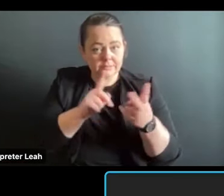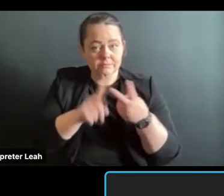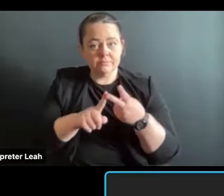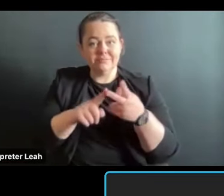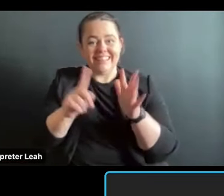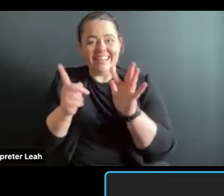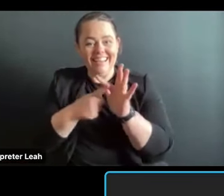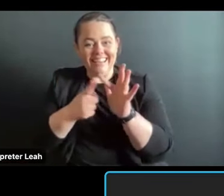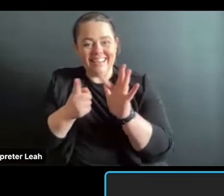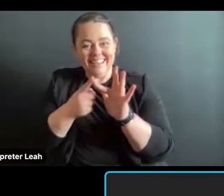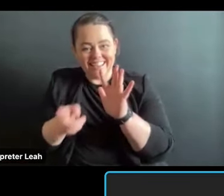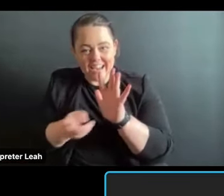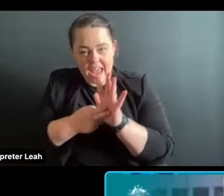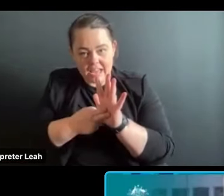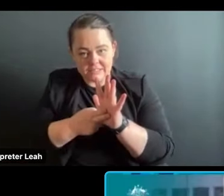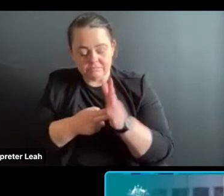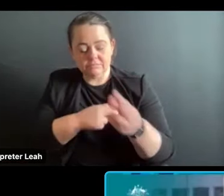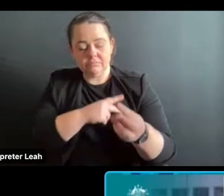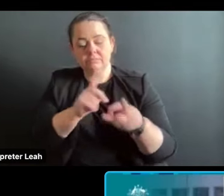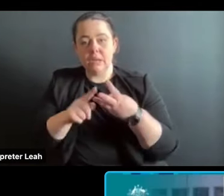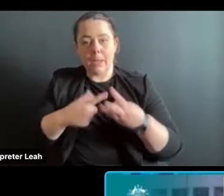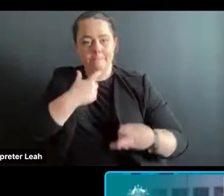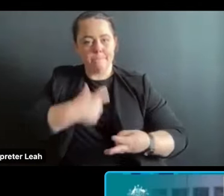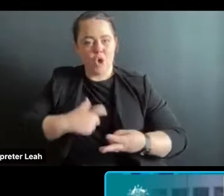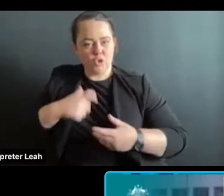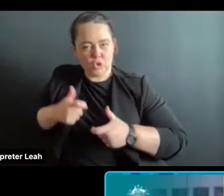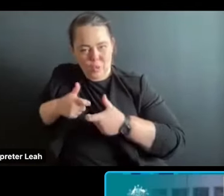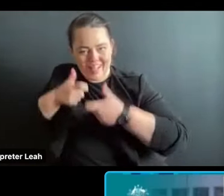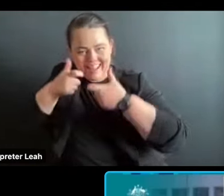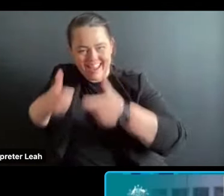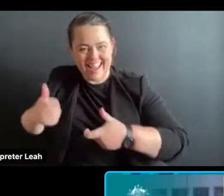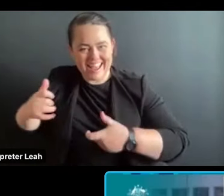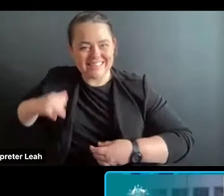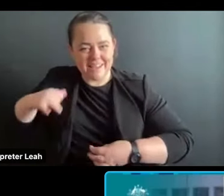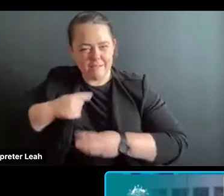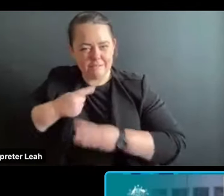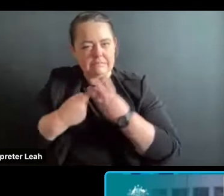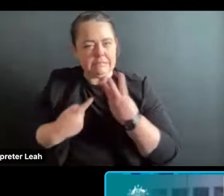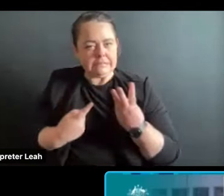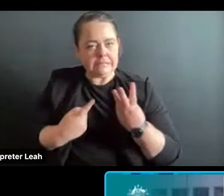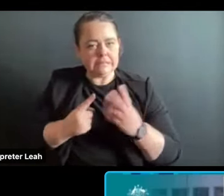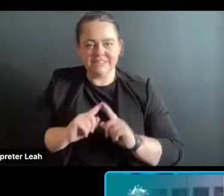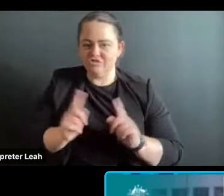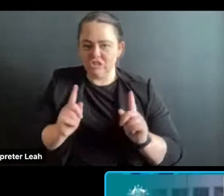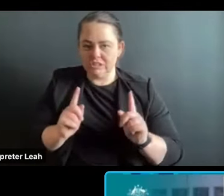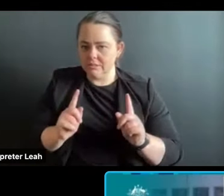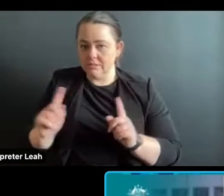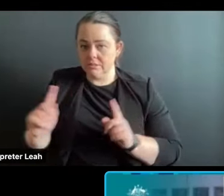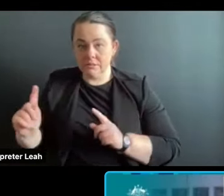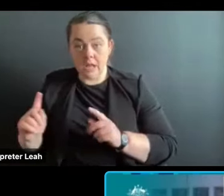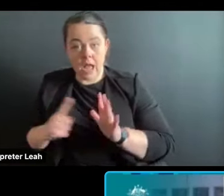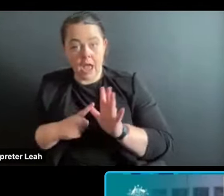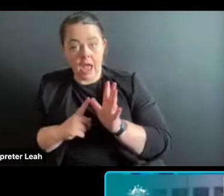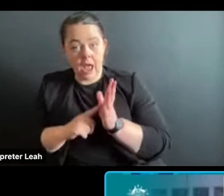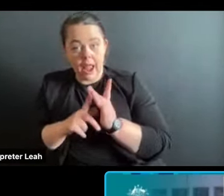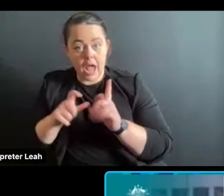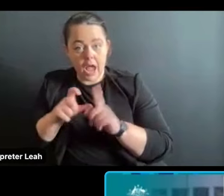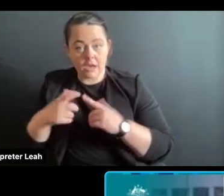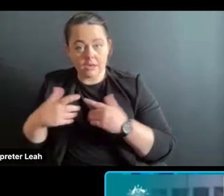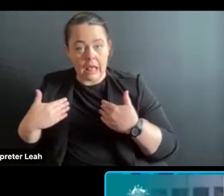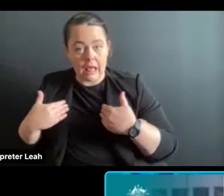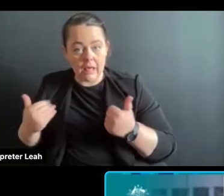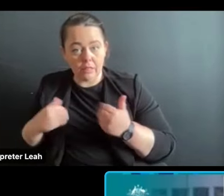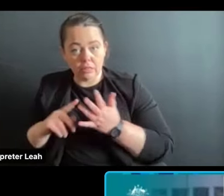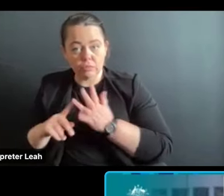care workers, which I think is different, as this person says. If allied health don't have the care target, but I think your general message